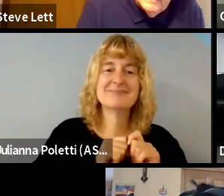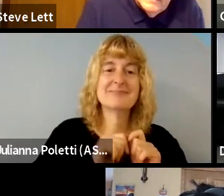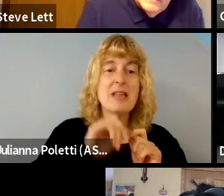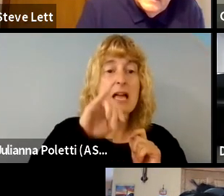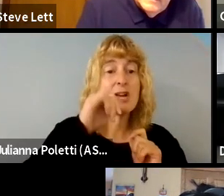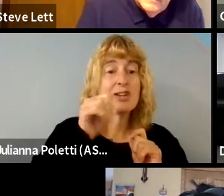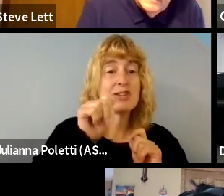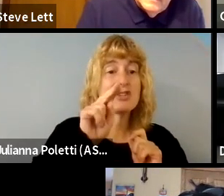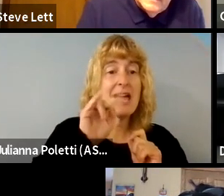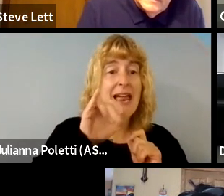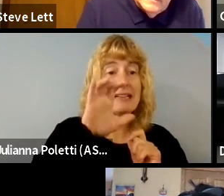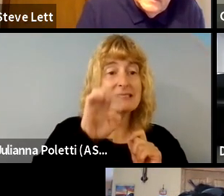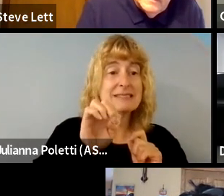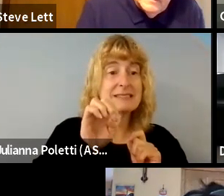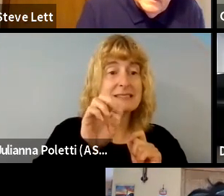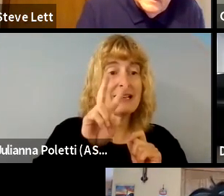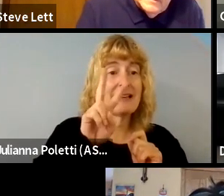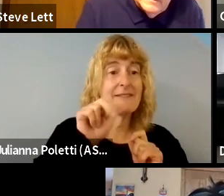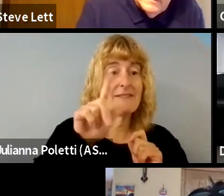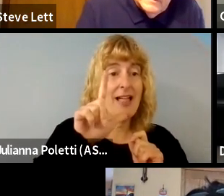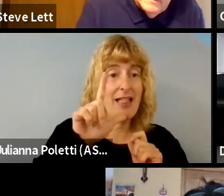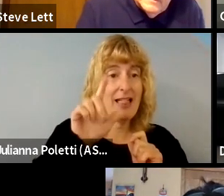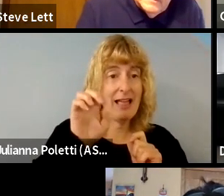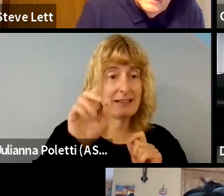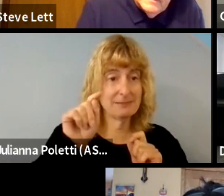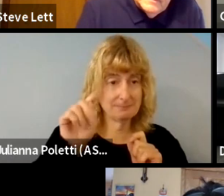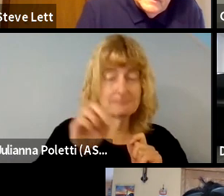Janice Villette. Rhonda.